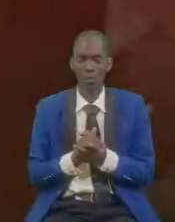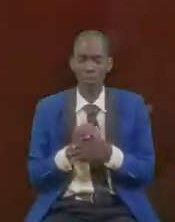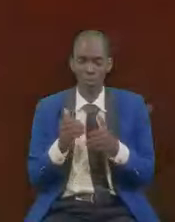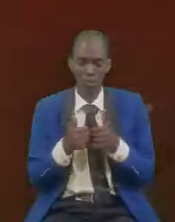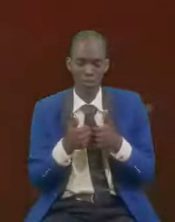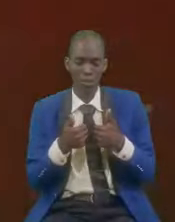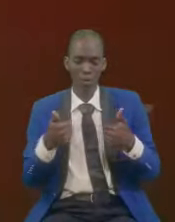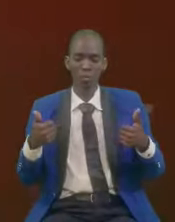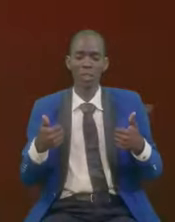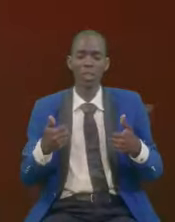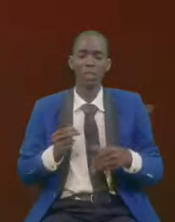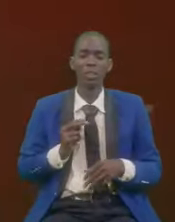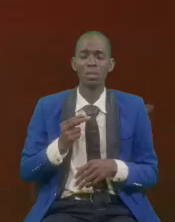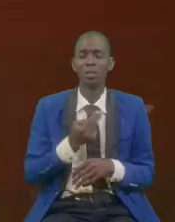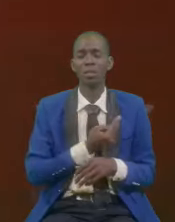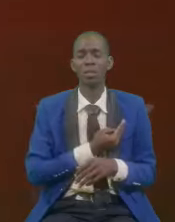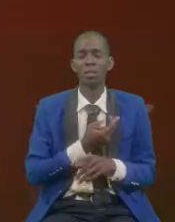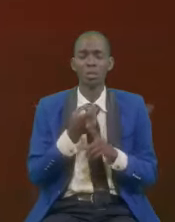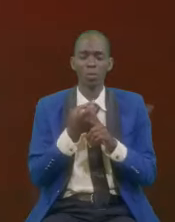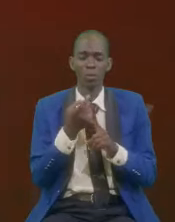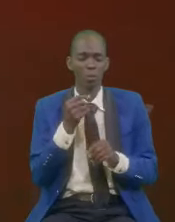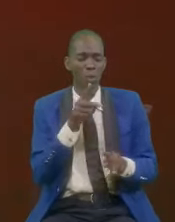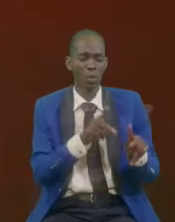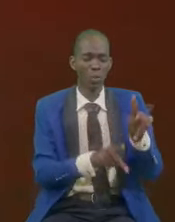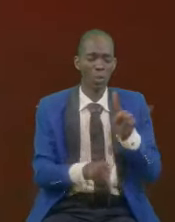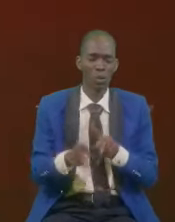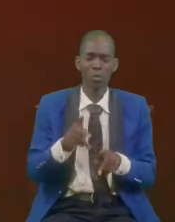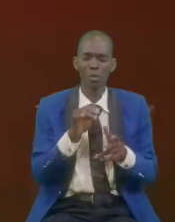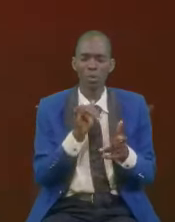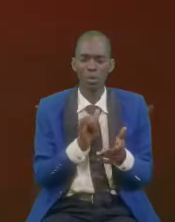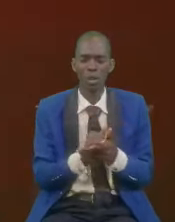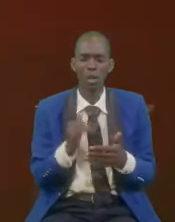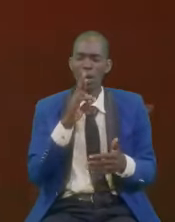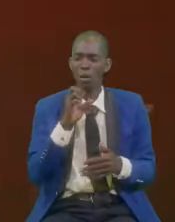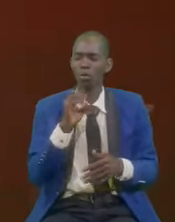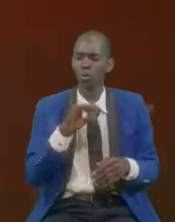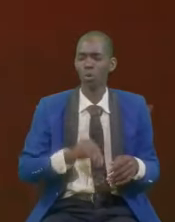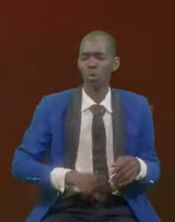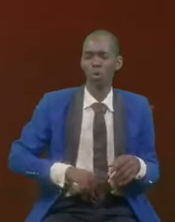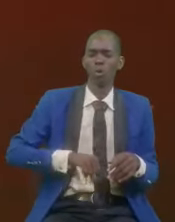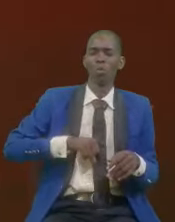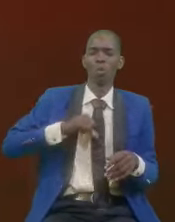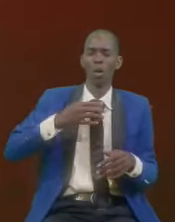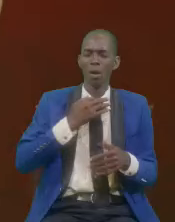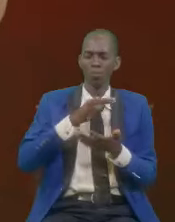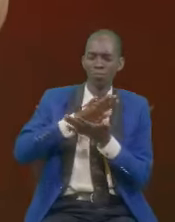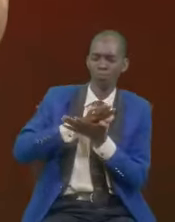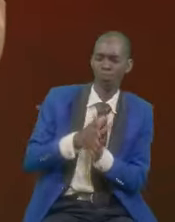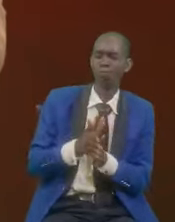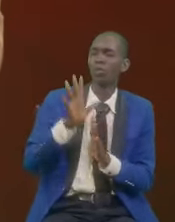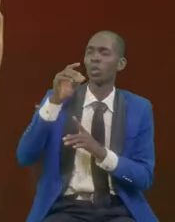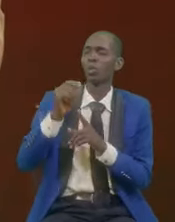Separate us from the people that are so proud. They trample on your word.